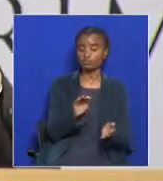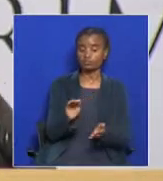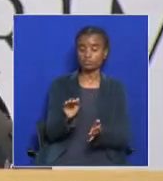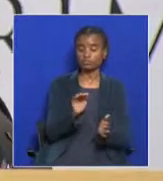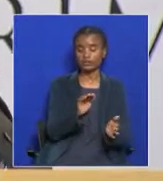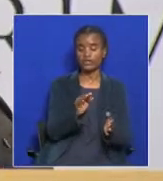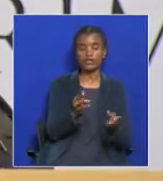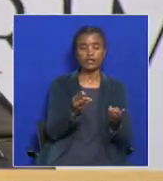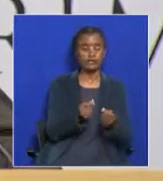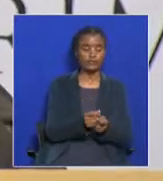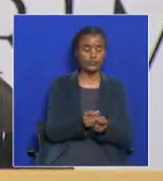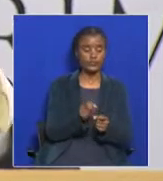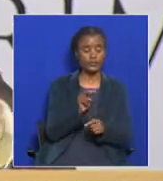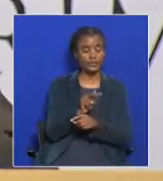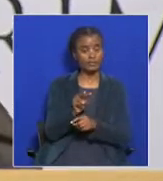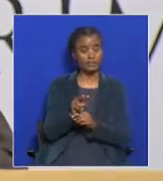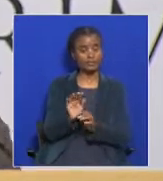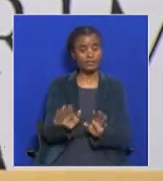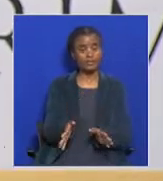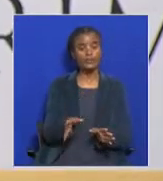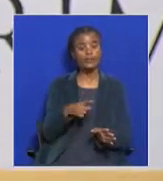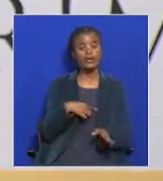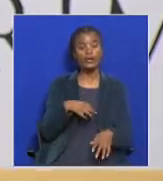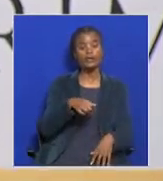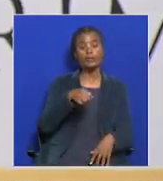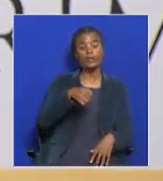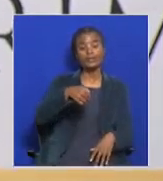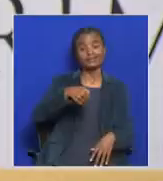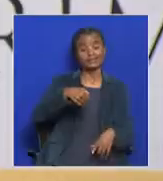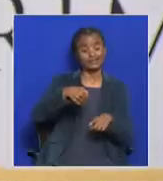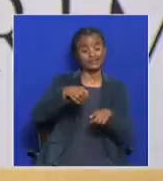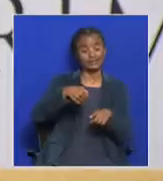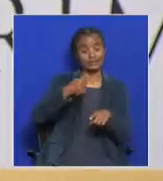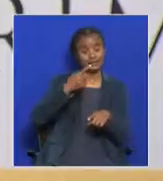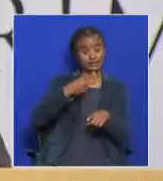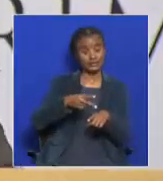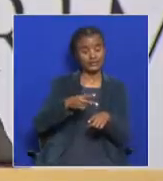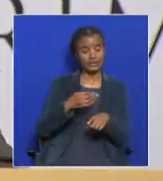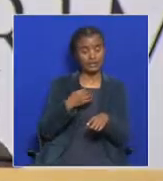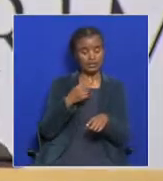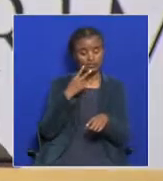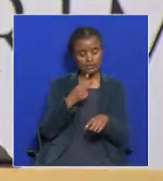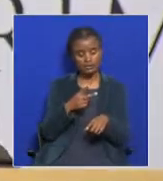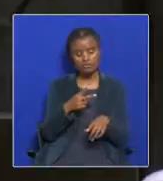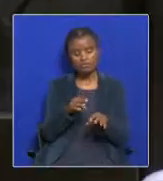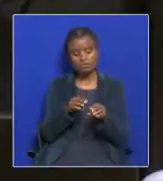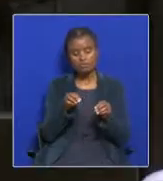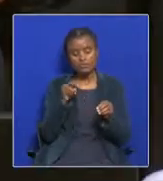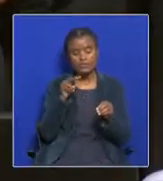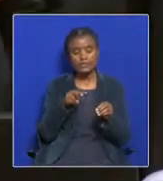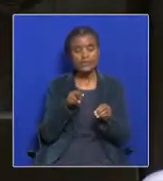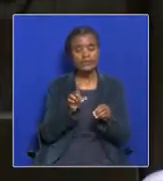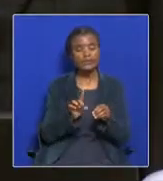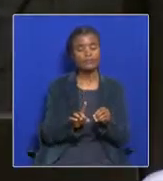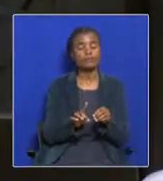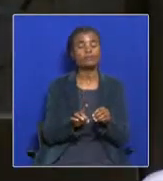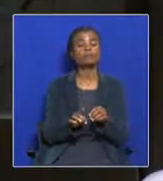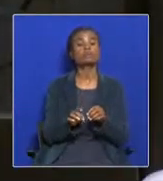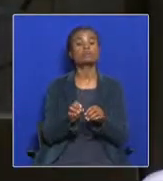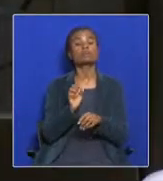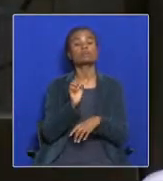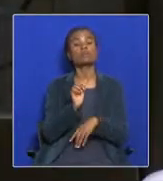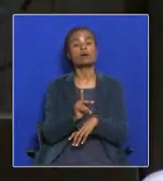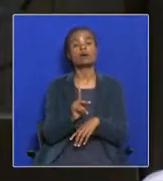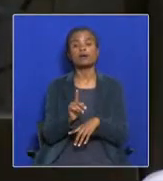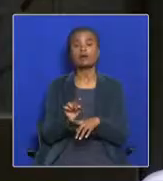those bags were such that as you're handling them, you can see a little bit inside of them, you know. So if there's a few